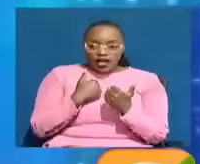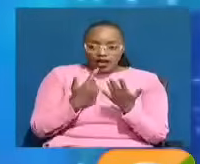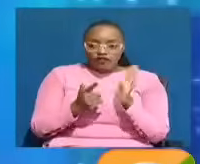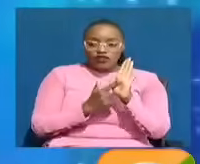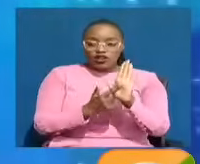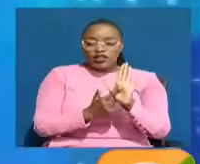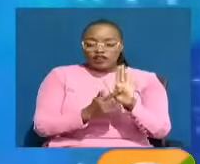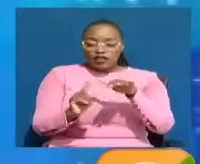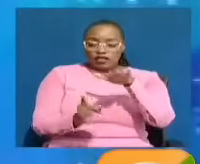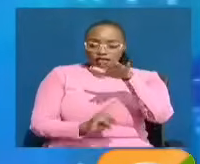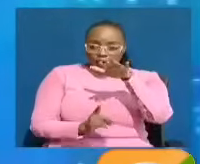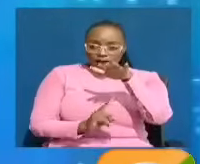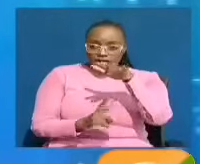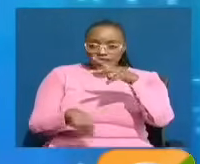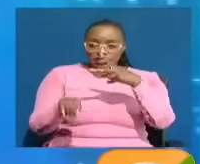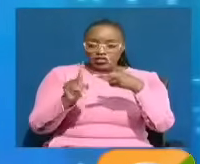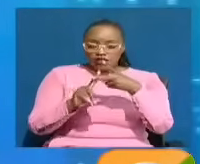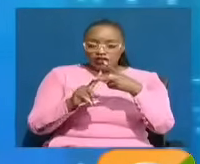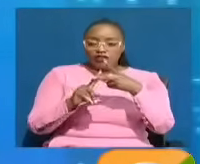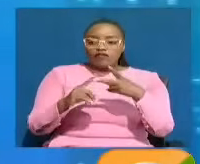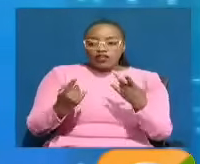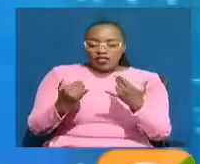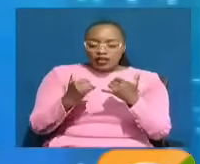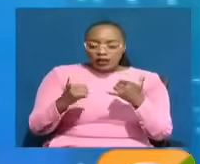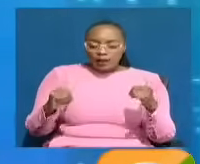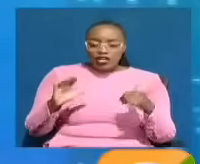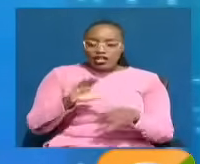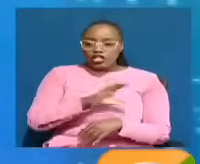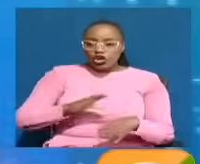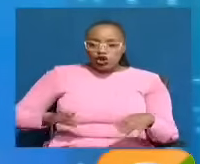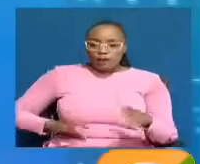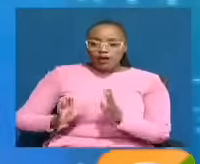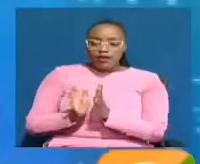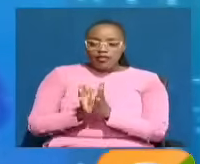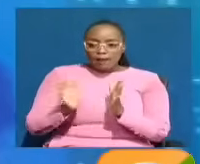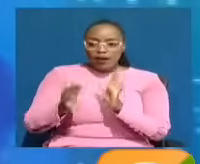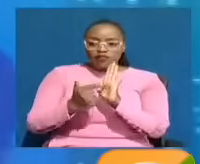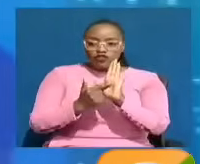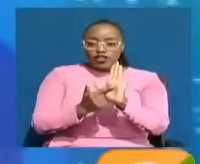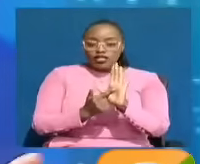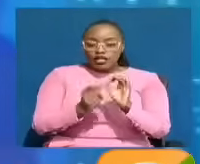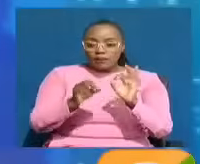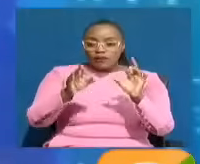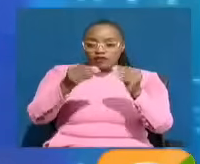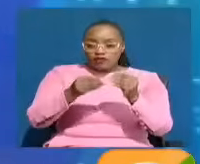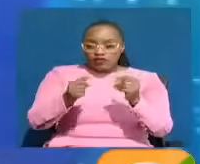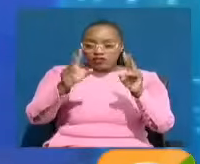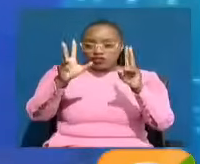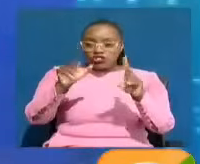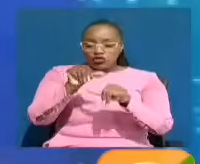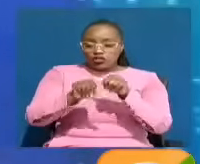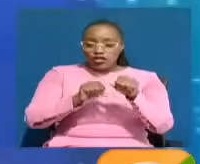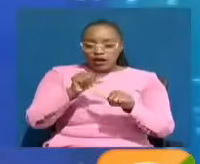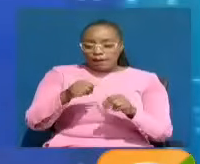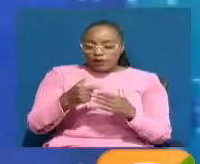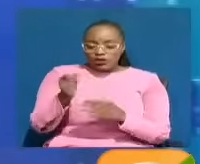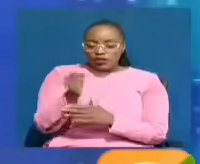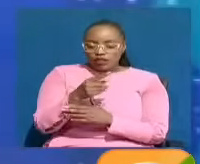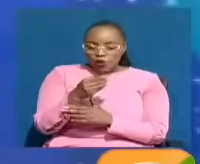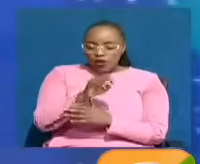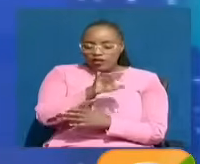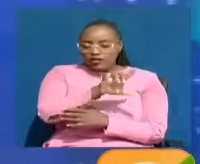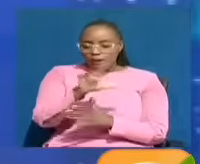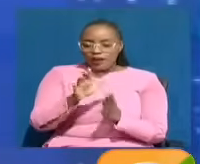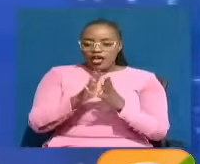could be the ministries, it could be the independent commissions, but also the public. For example, if you're dealing with issues, for example, like the wage bill and corruption, for